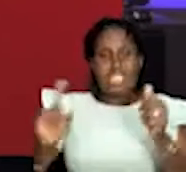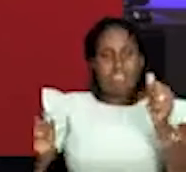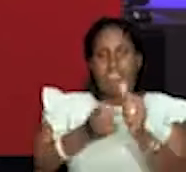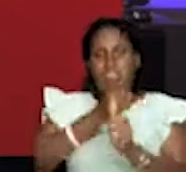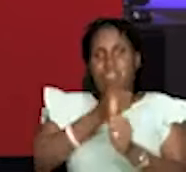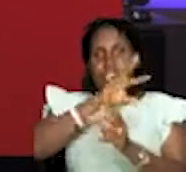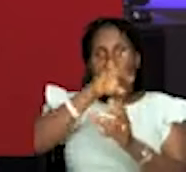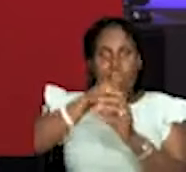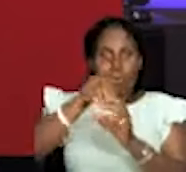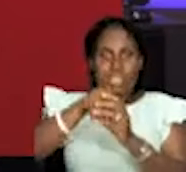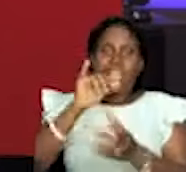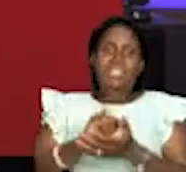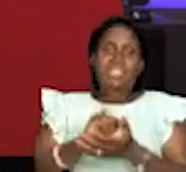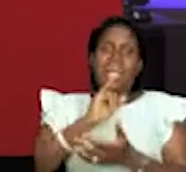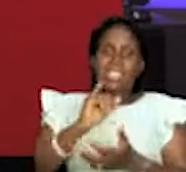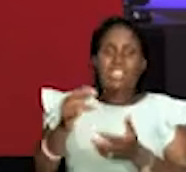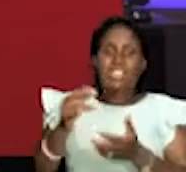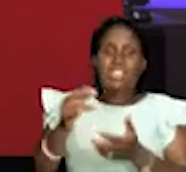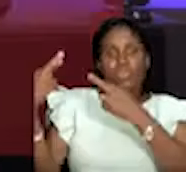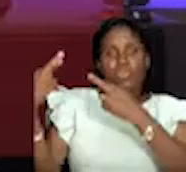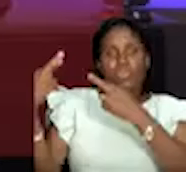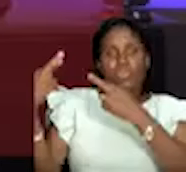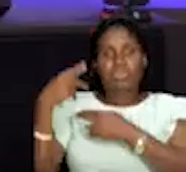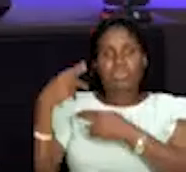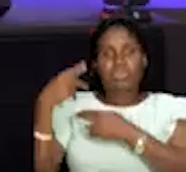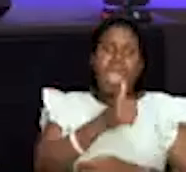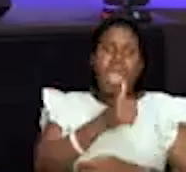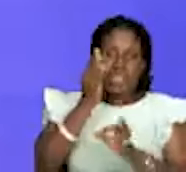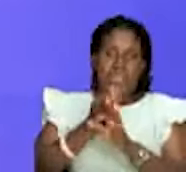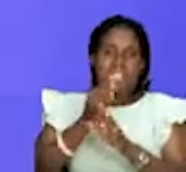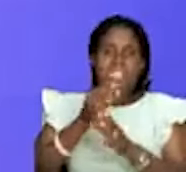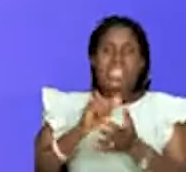that is responsible for any faith that must become robust.